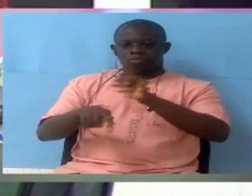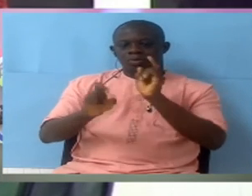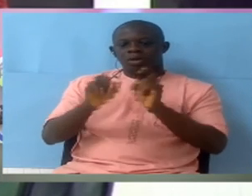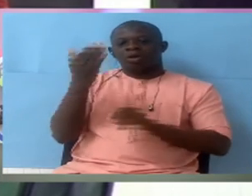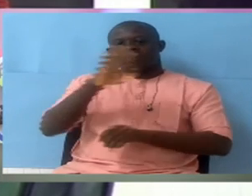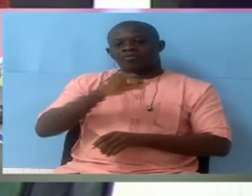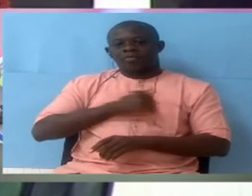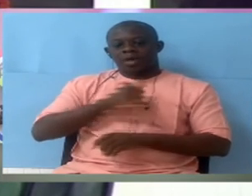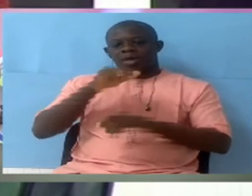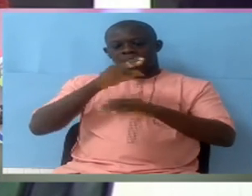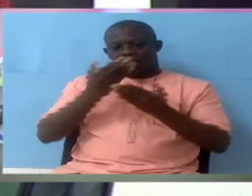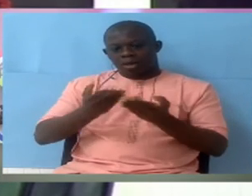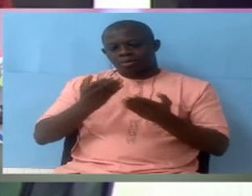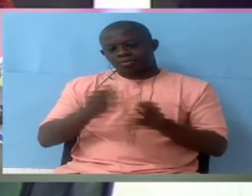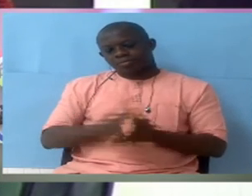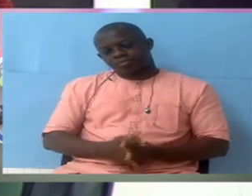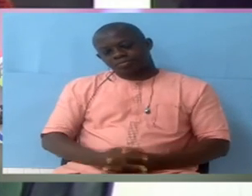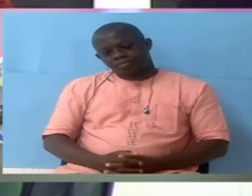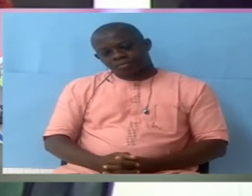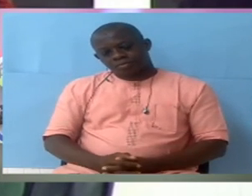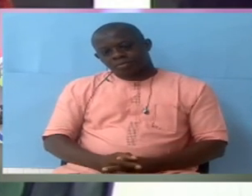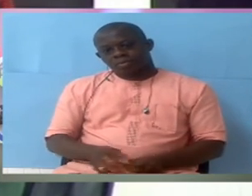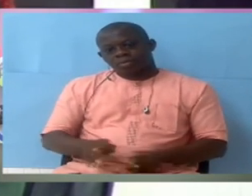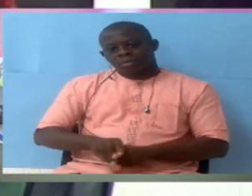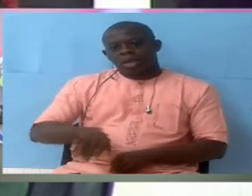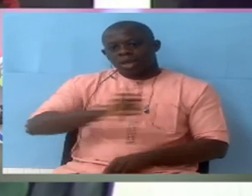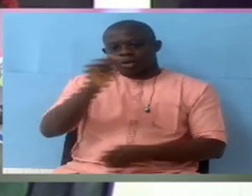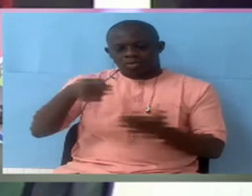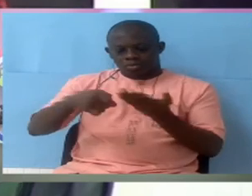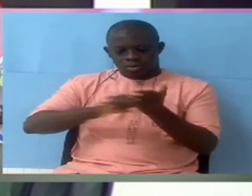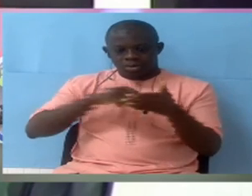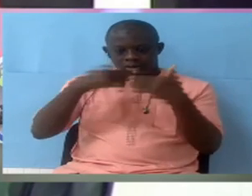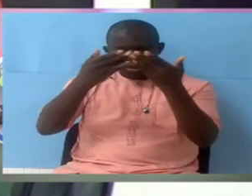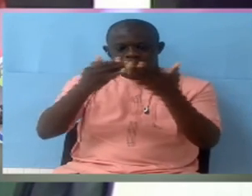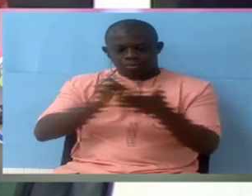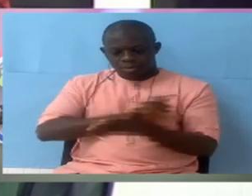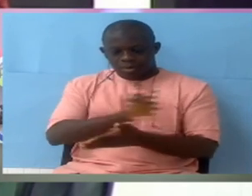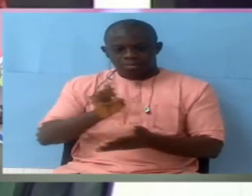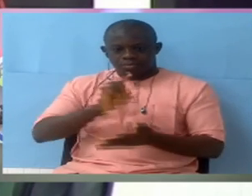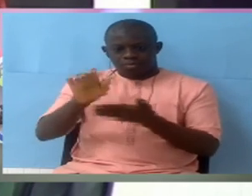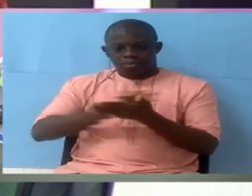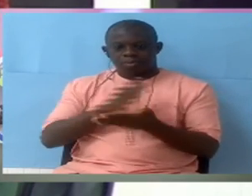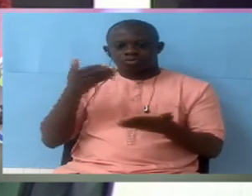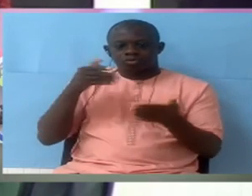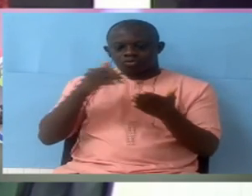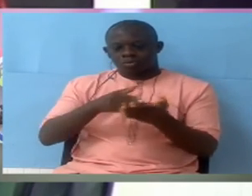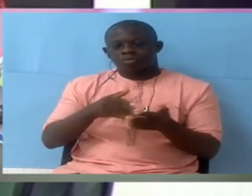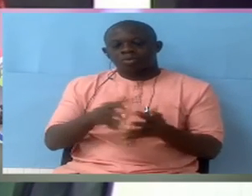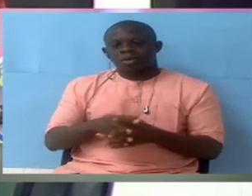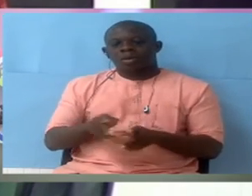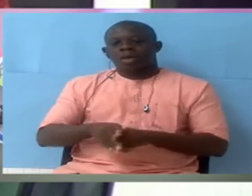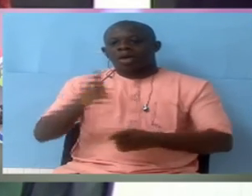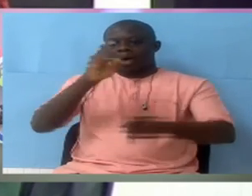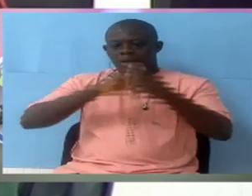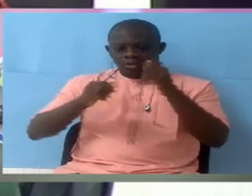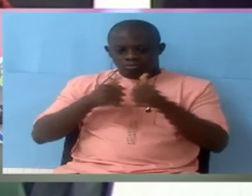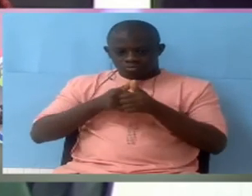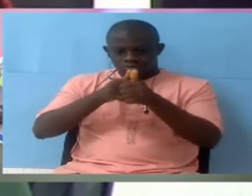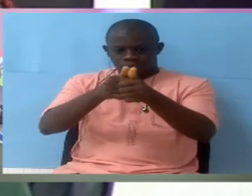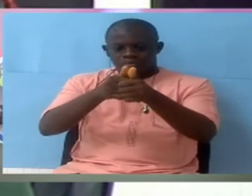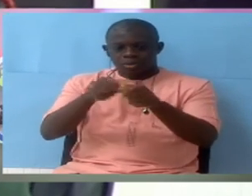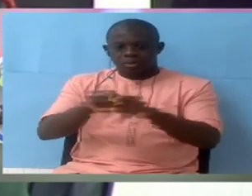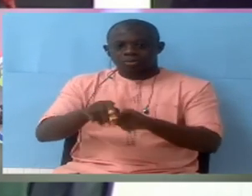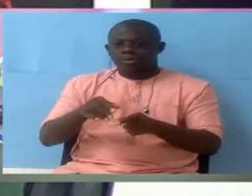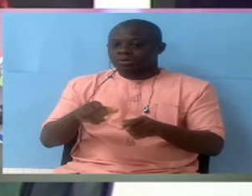lañ gëné ciéné bi ci suma loxo bi. And the receipt was given to them. Ci lañ la won nak nga exina. And I was escorted and they